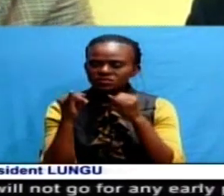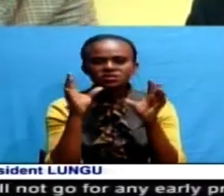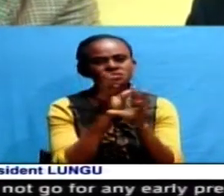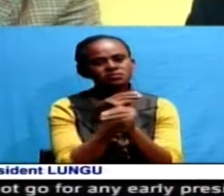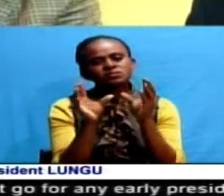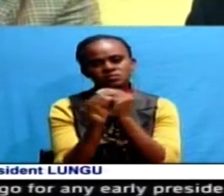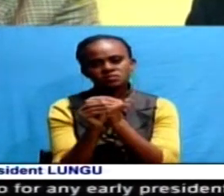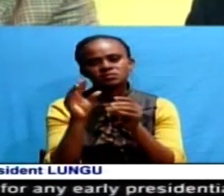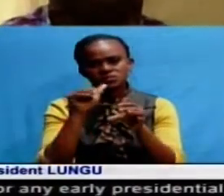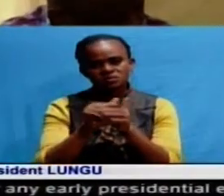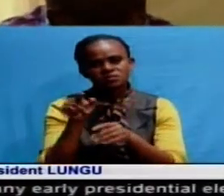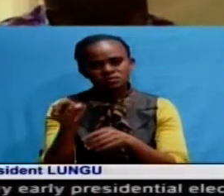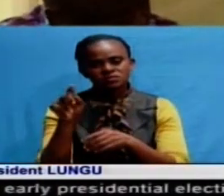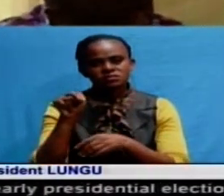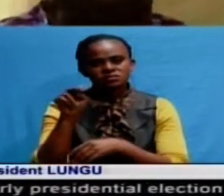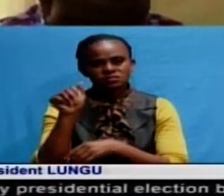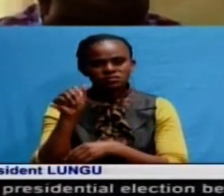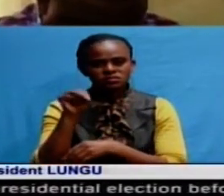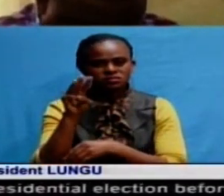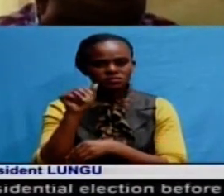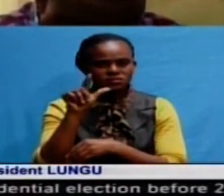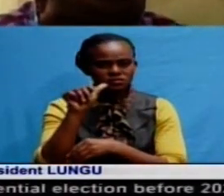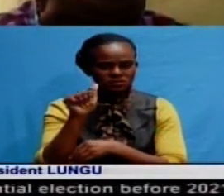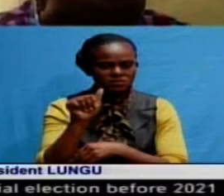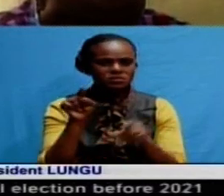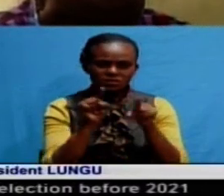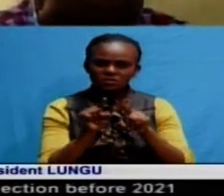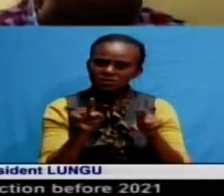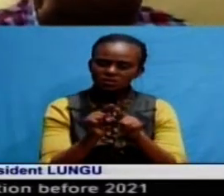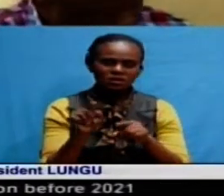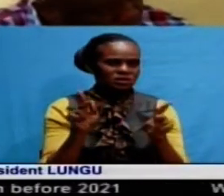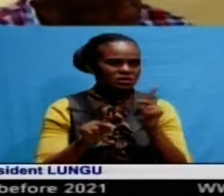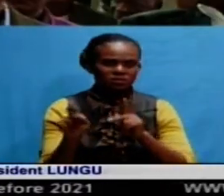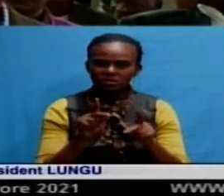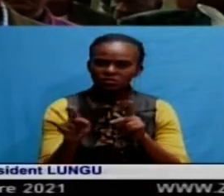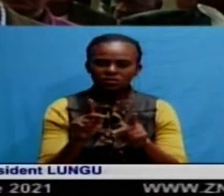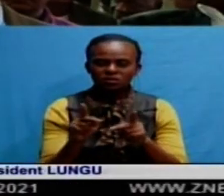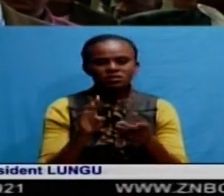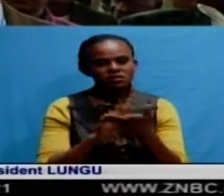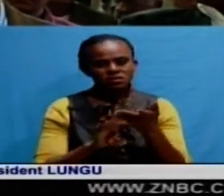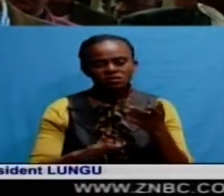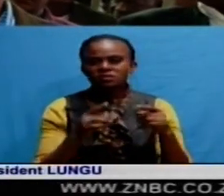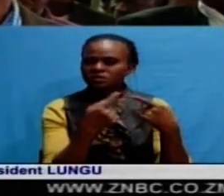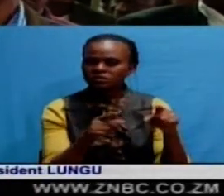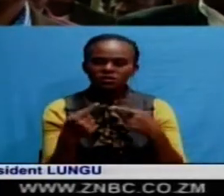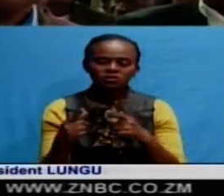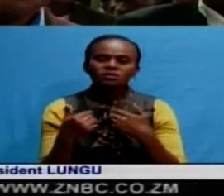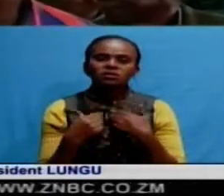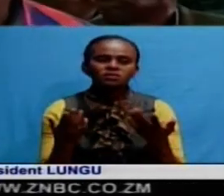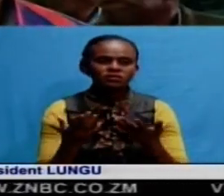Namwala. And as a result, the other people who were with him are the people who suffered, because the violence now started in the